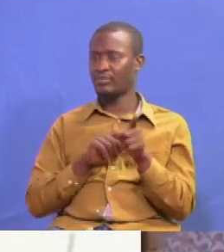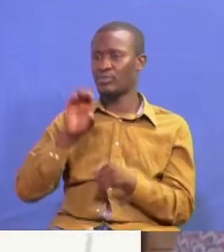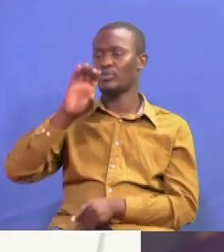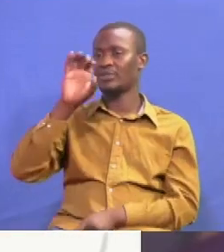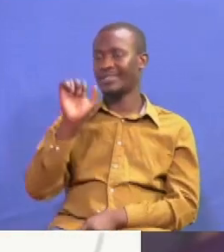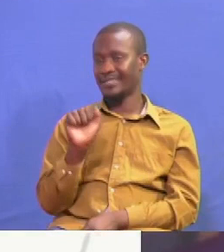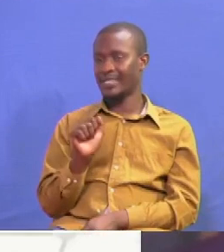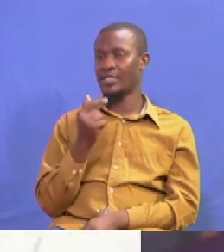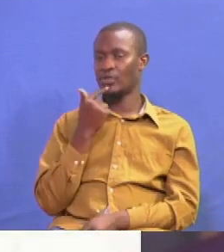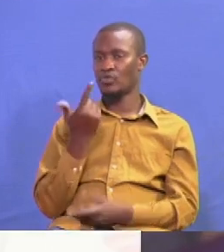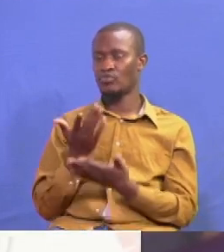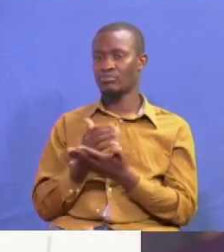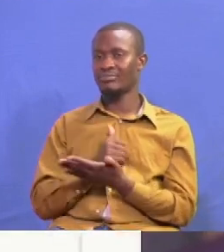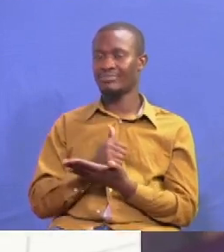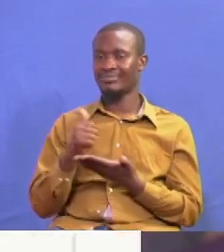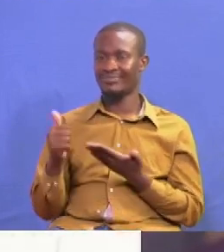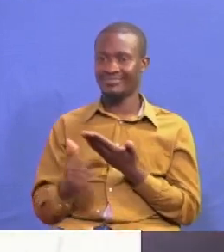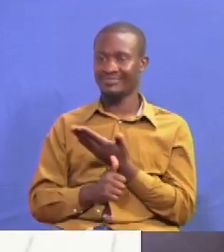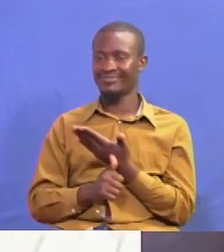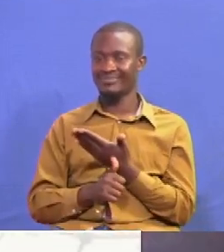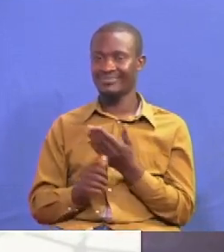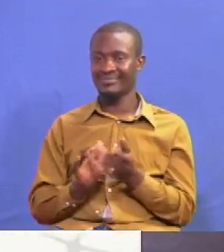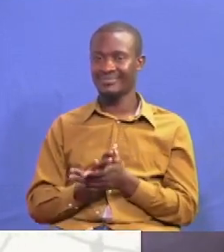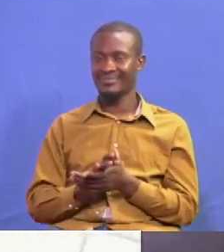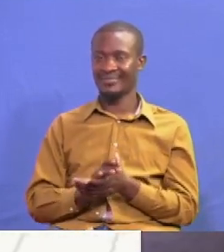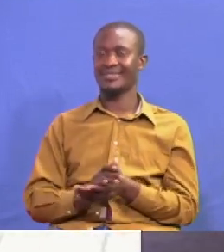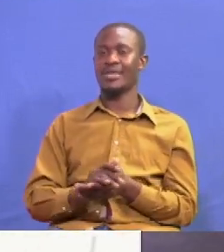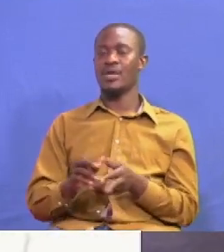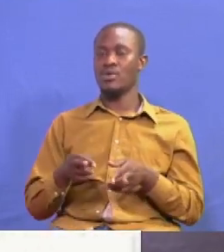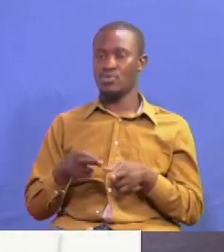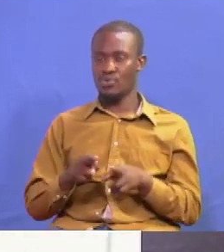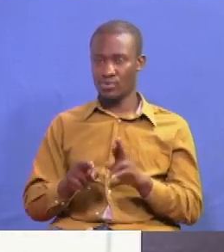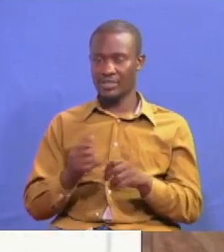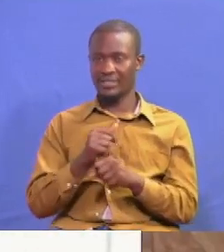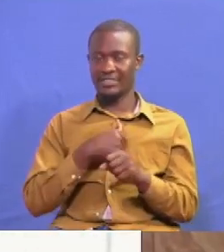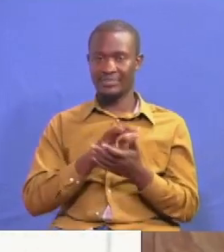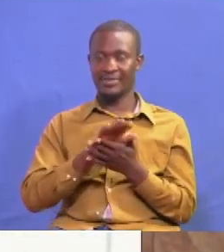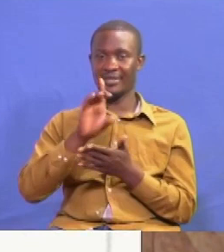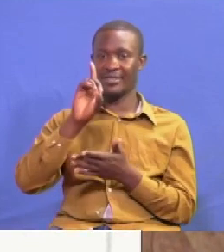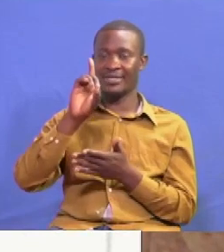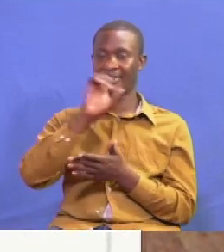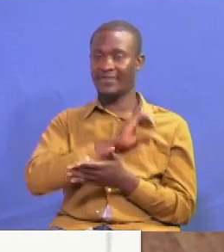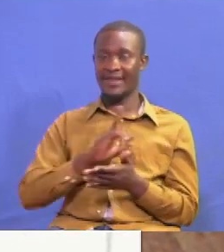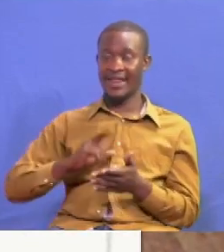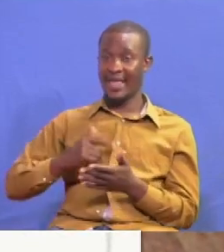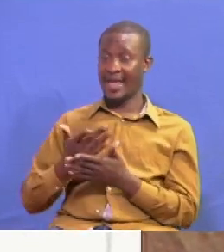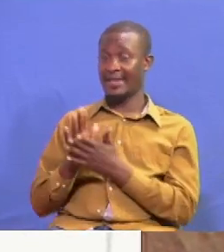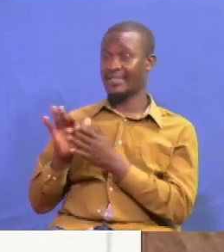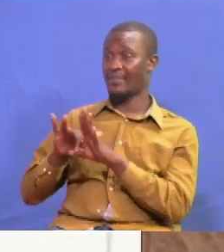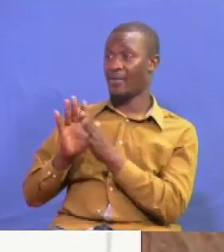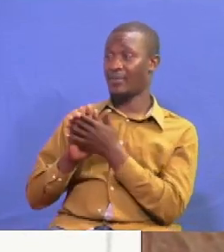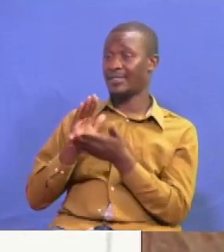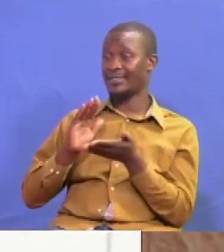Kipchumba Murkomen to resign. Road Safety Association of Kenya Chairman David Kiarie and his counterpart of